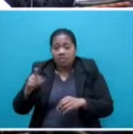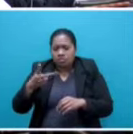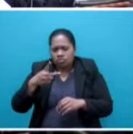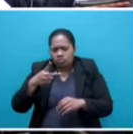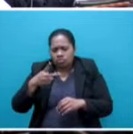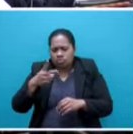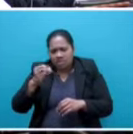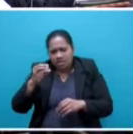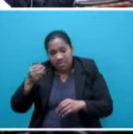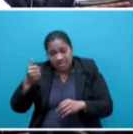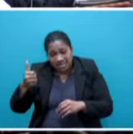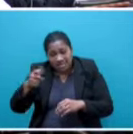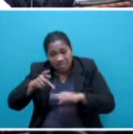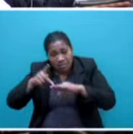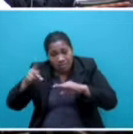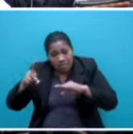Parliament, when you had the